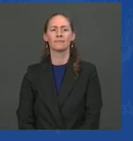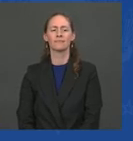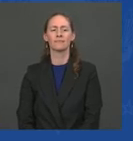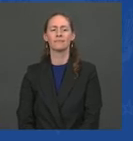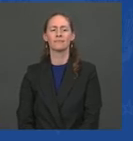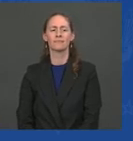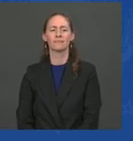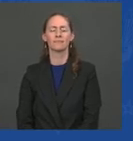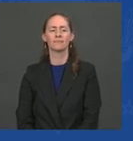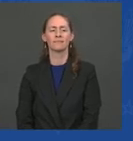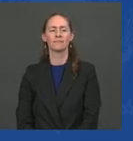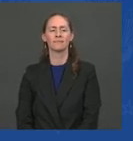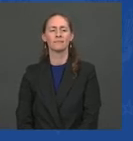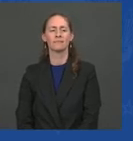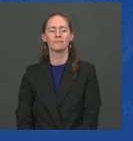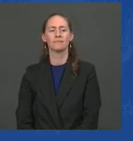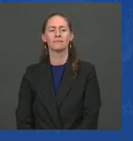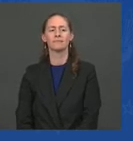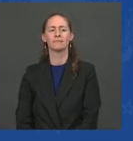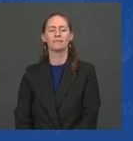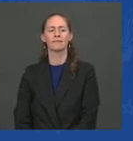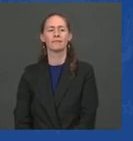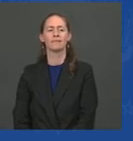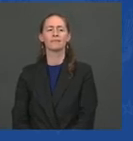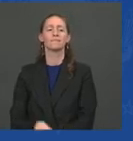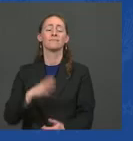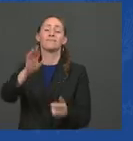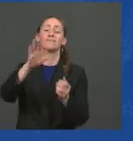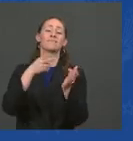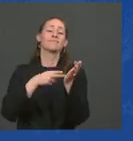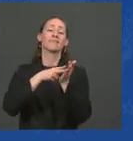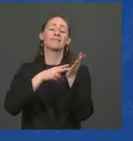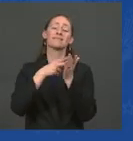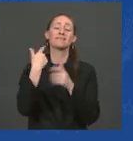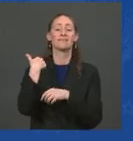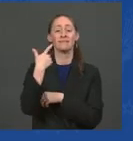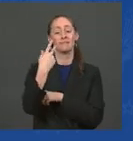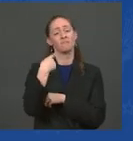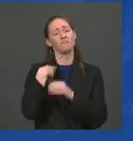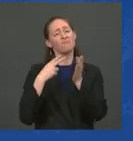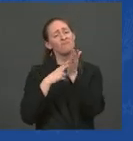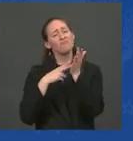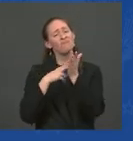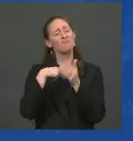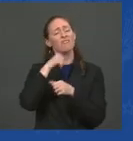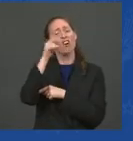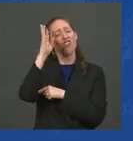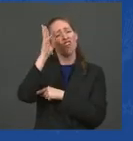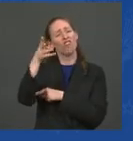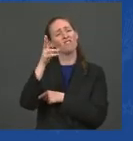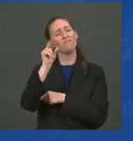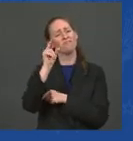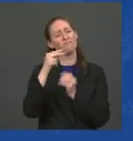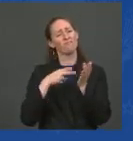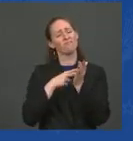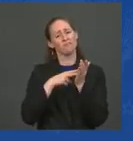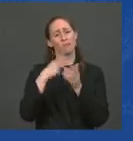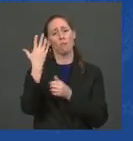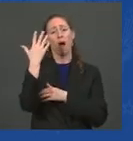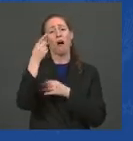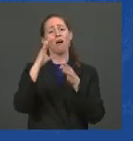Rosa, we've all, and I'm not being solicitous again, using that word twice now, we've all learned a great deal from you. I want to thank you for